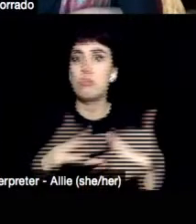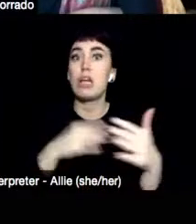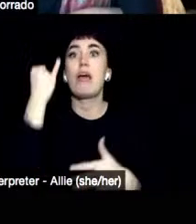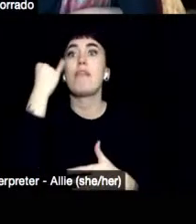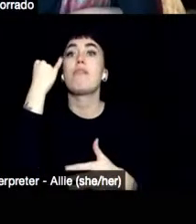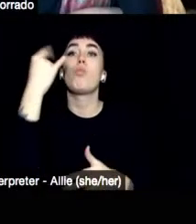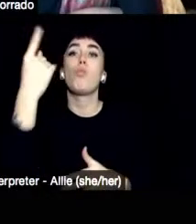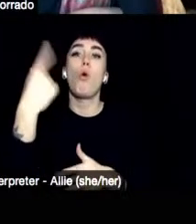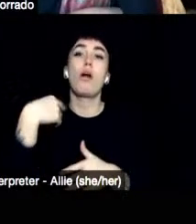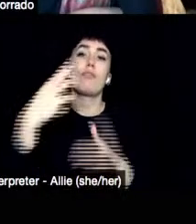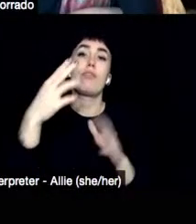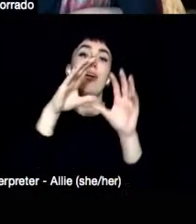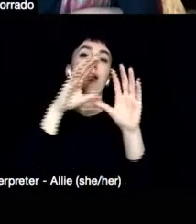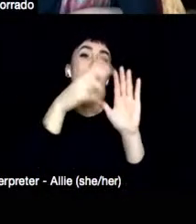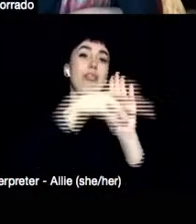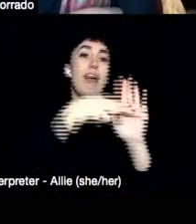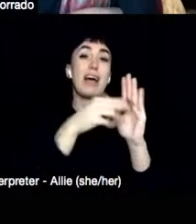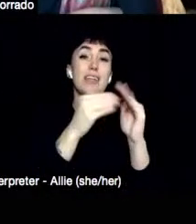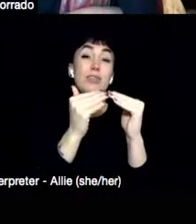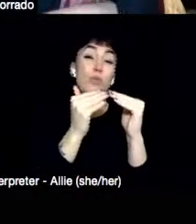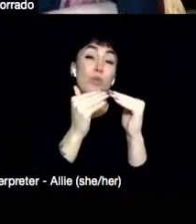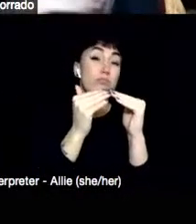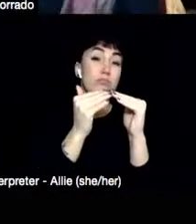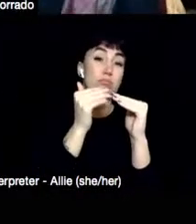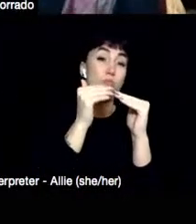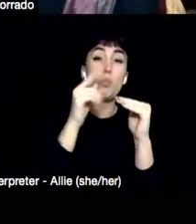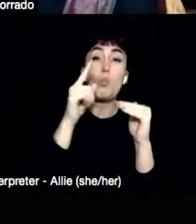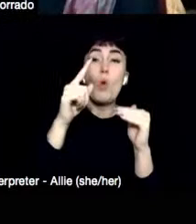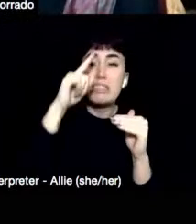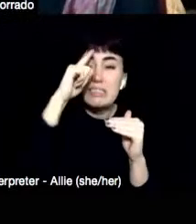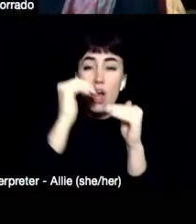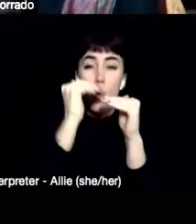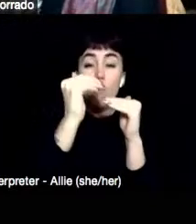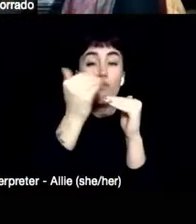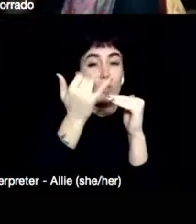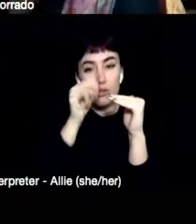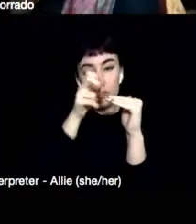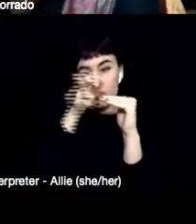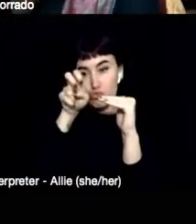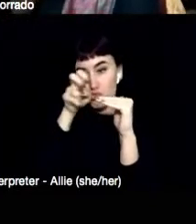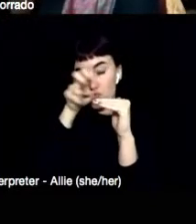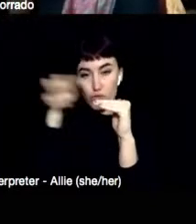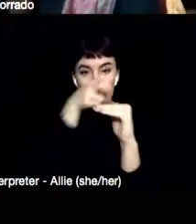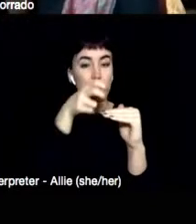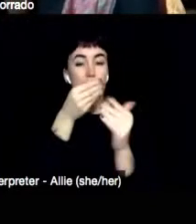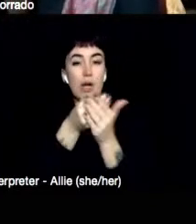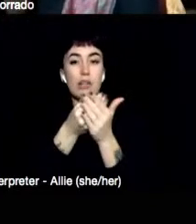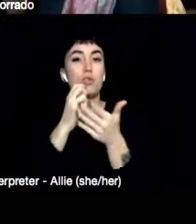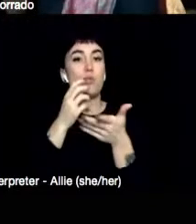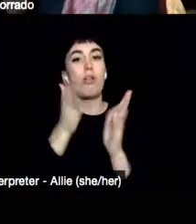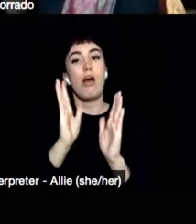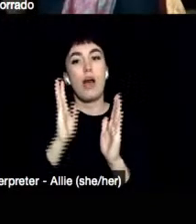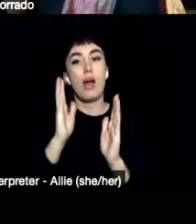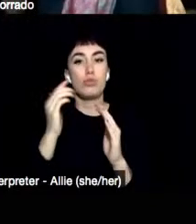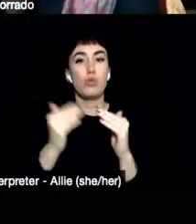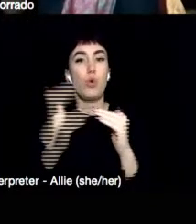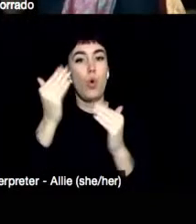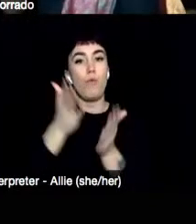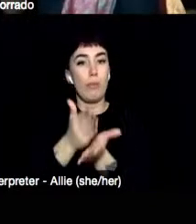those classes goes over by 1 penny, we have to transfer money in there because we're not allowed to go over